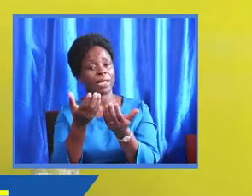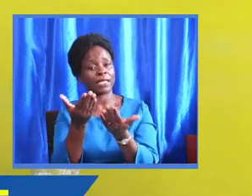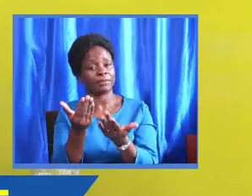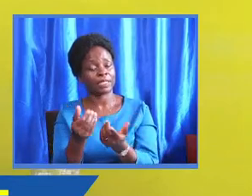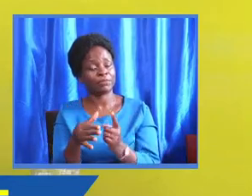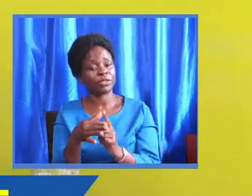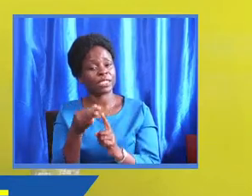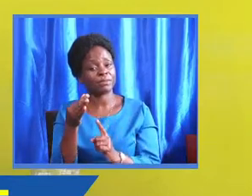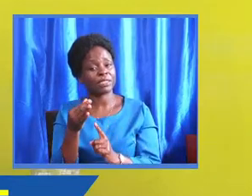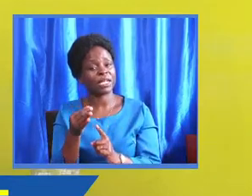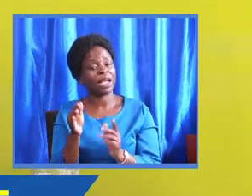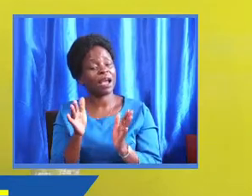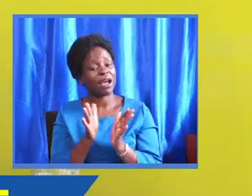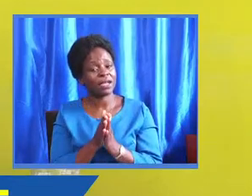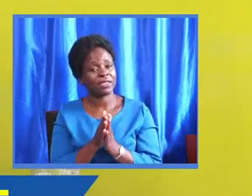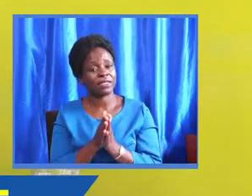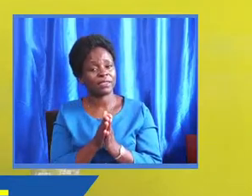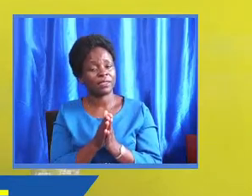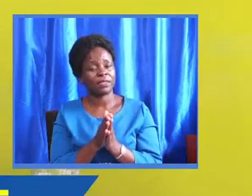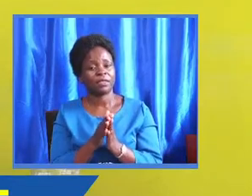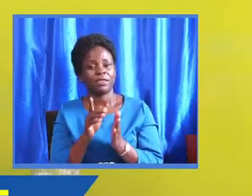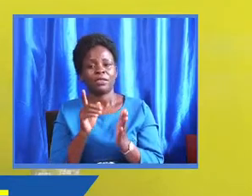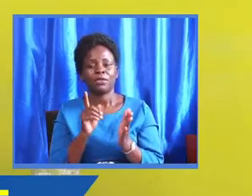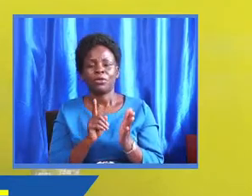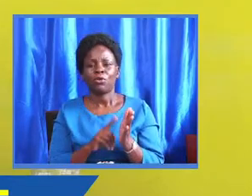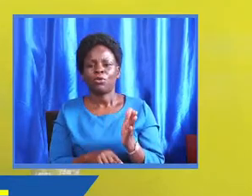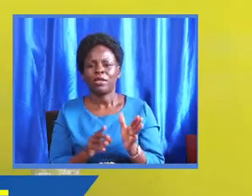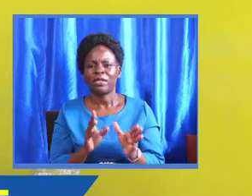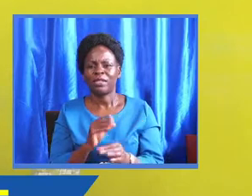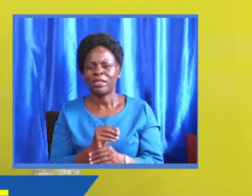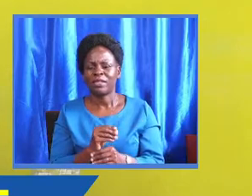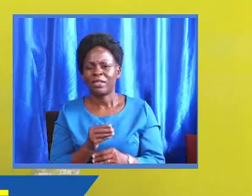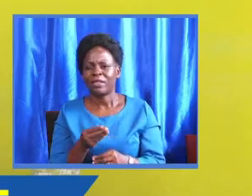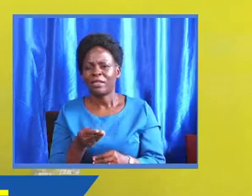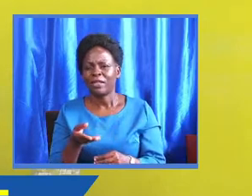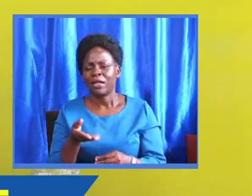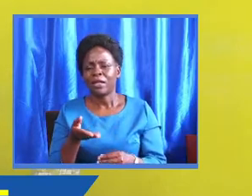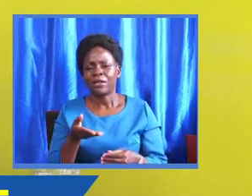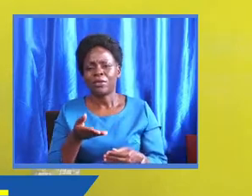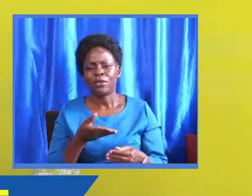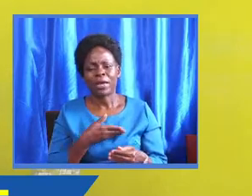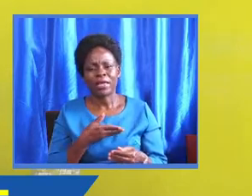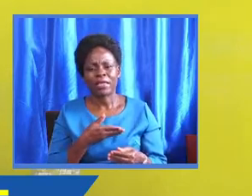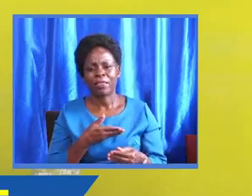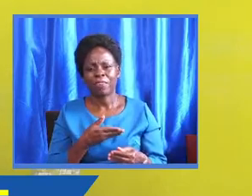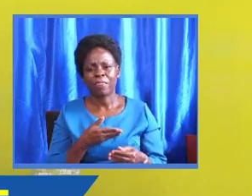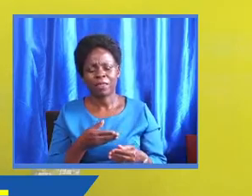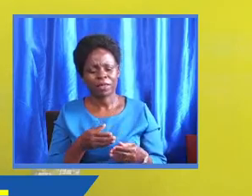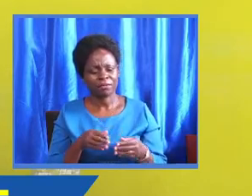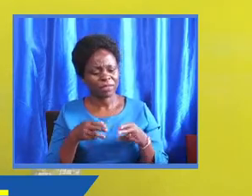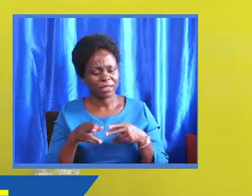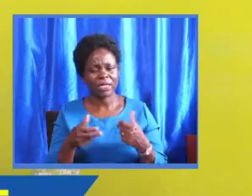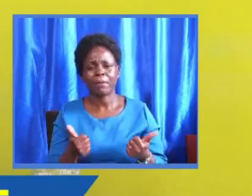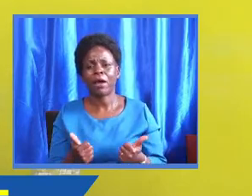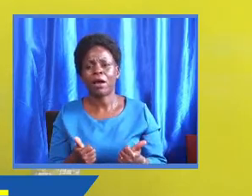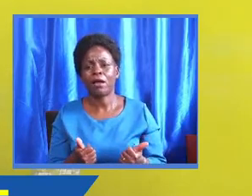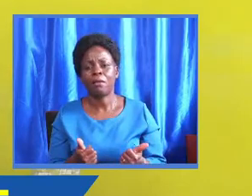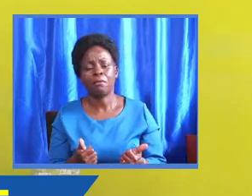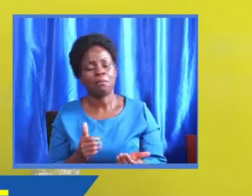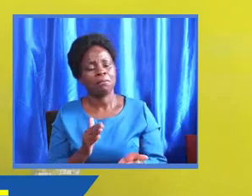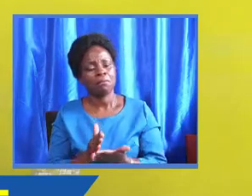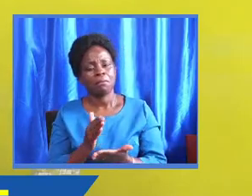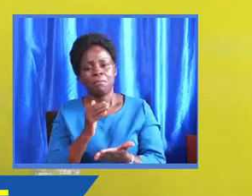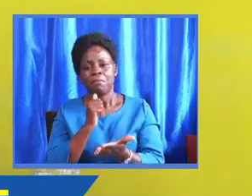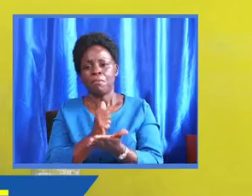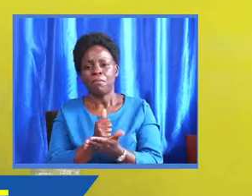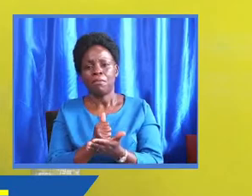especially. And I think what is lacking and why they haven't really taken off is mainly because